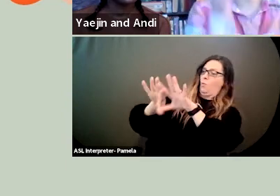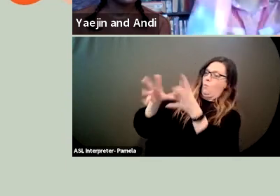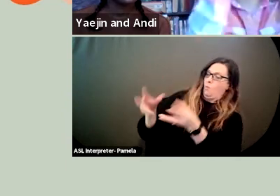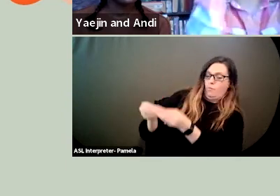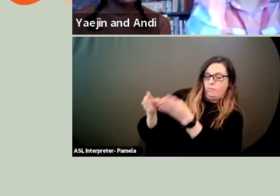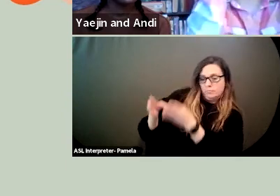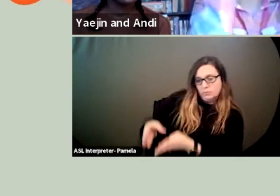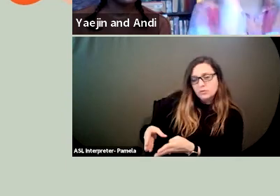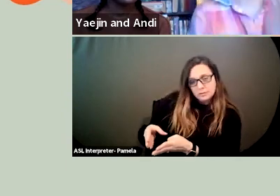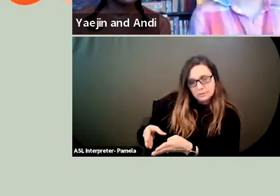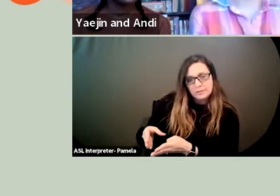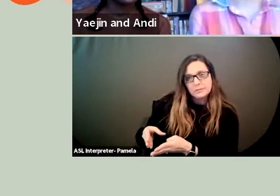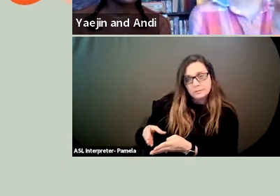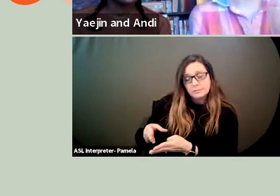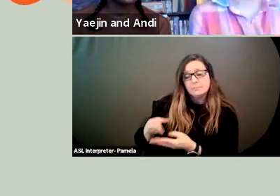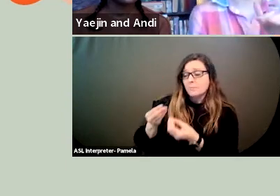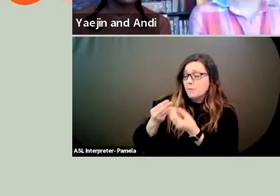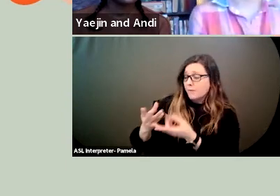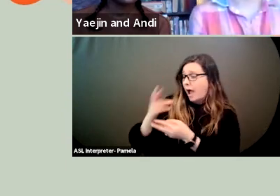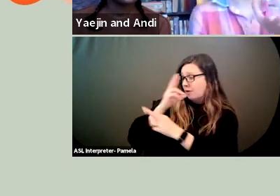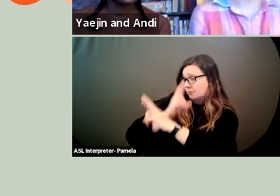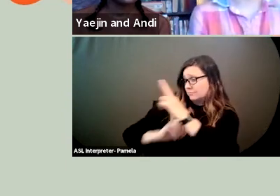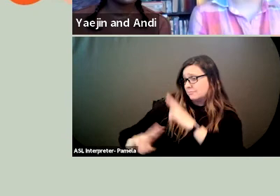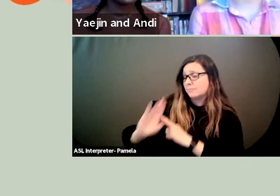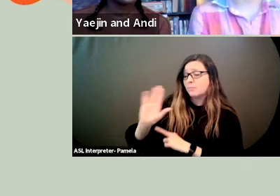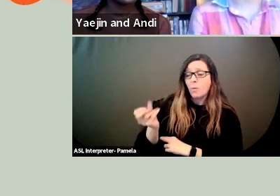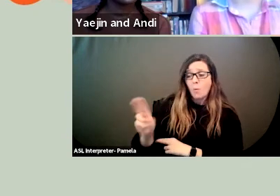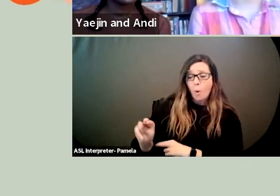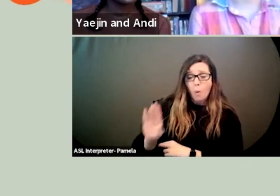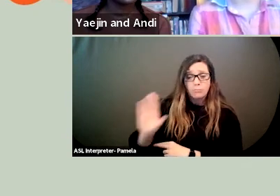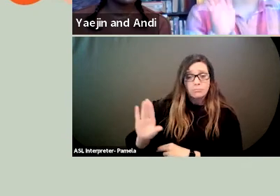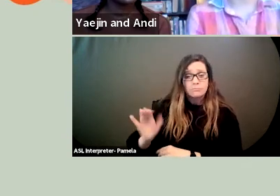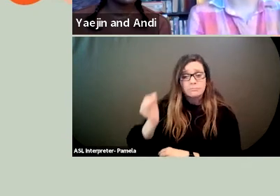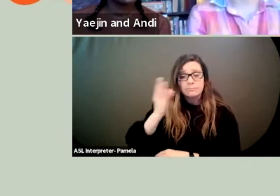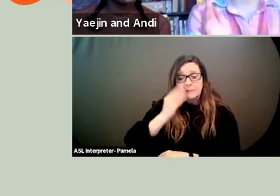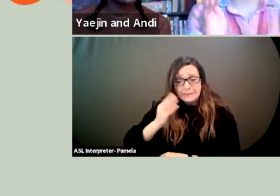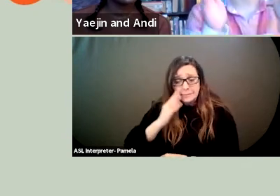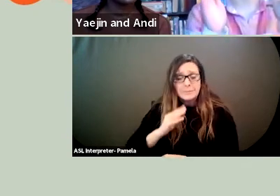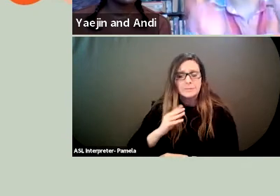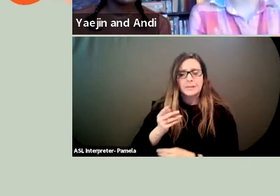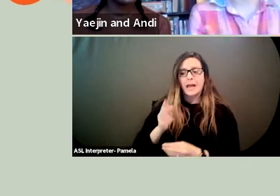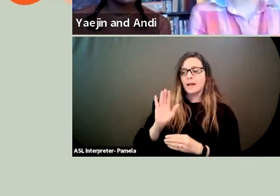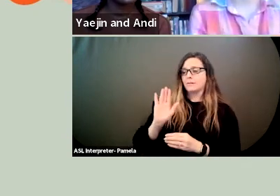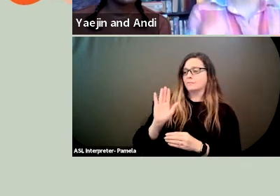to just treat them with respect to their own individual experience and tailor